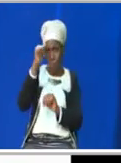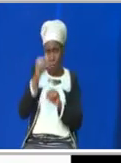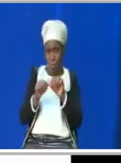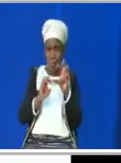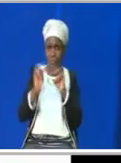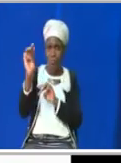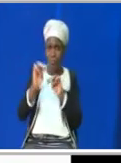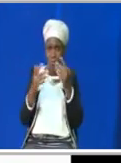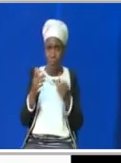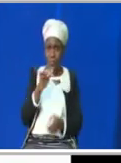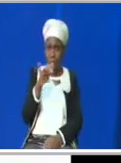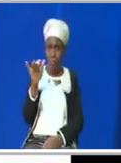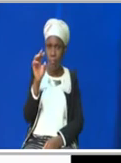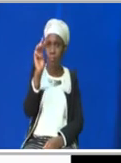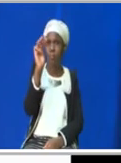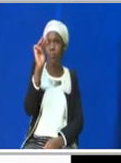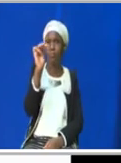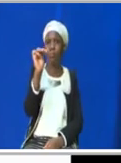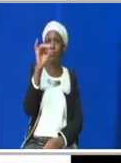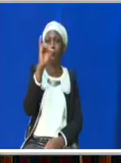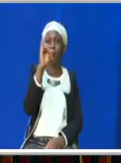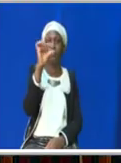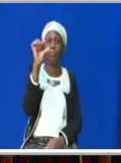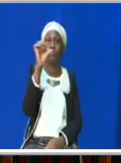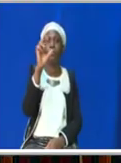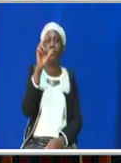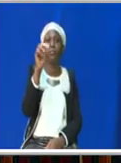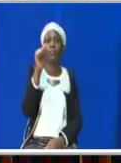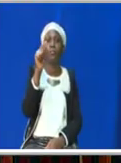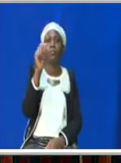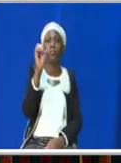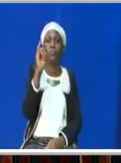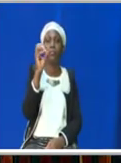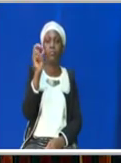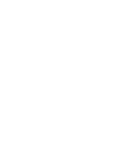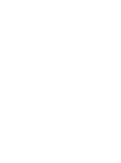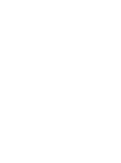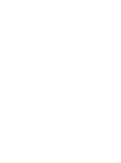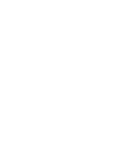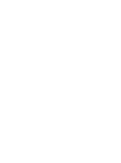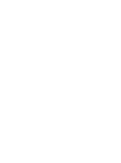into an ecosystem or leaving the ecosystem. The migration is another factor.